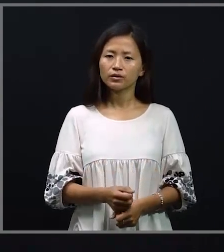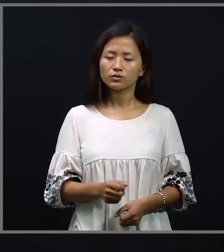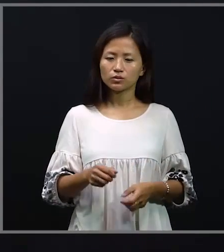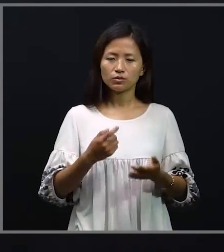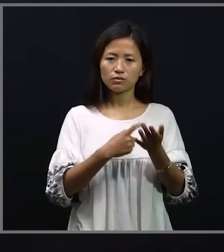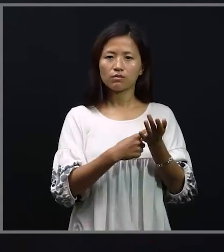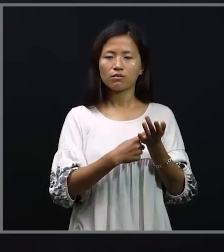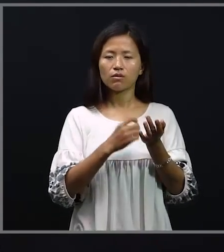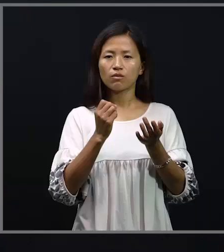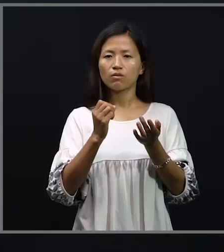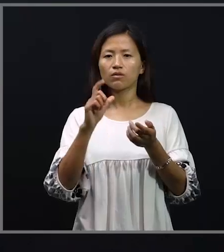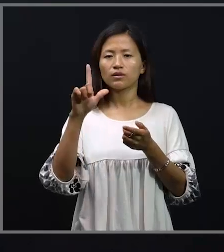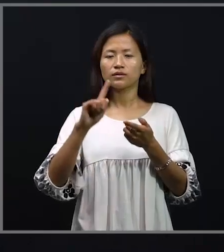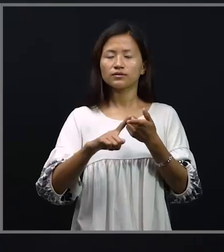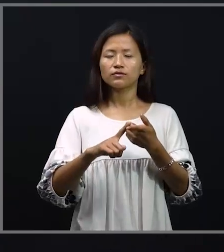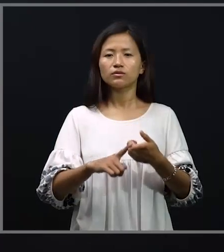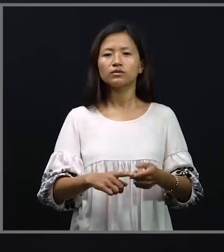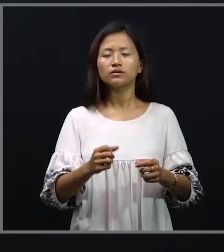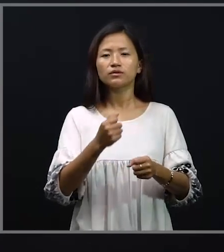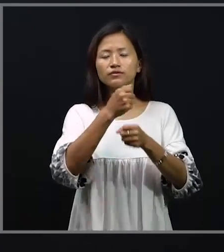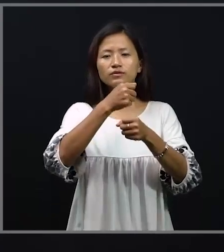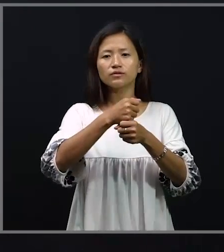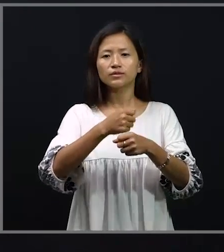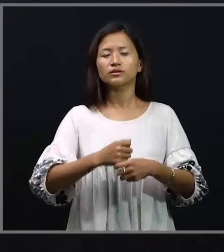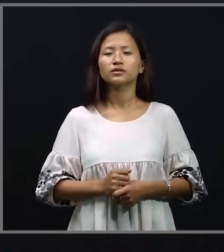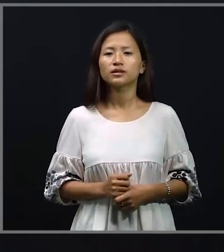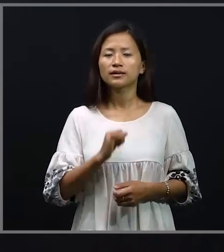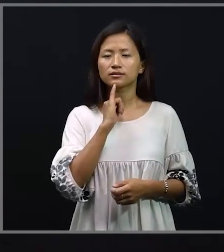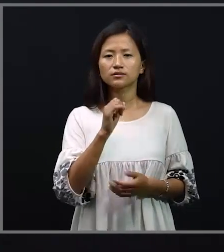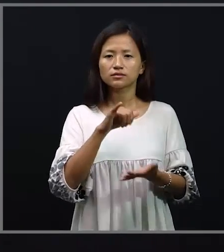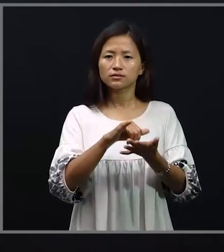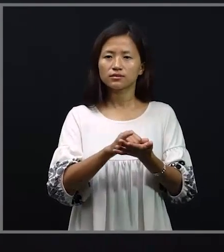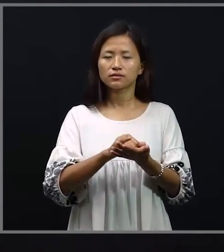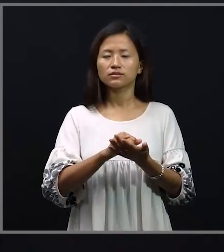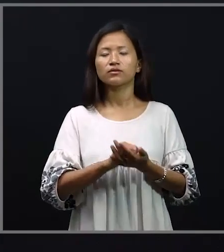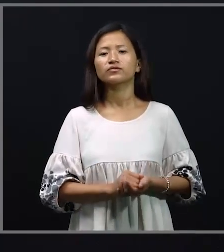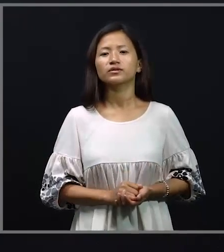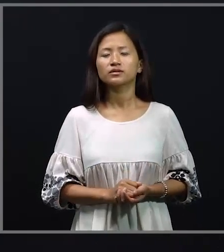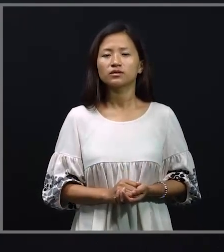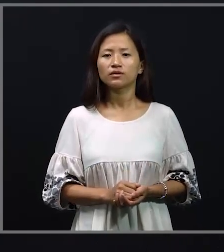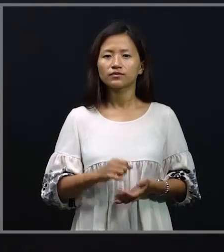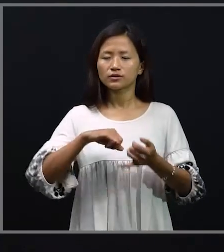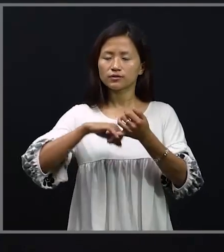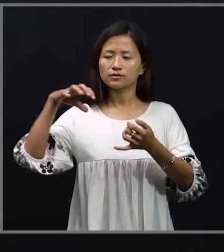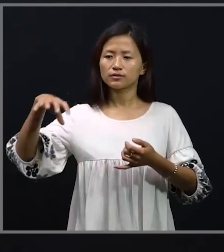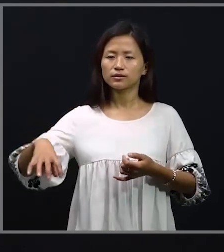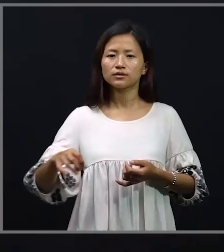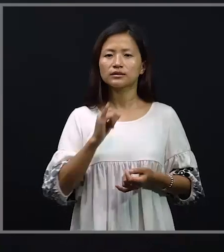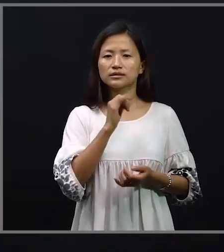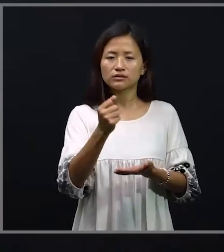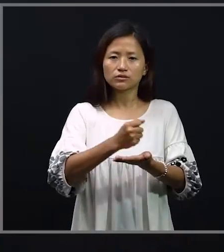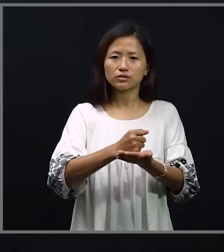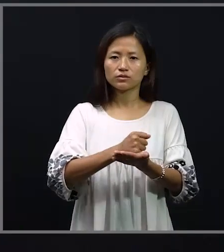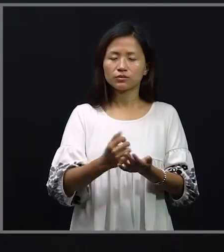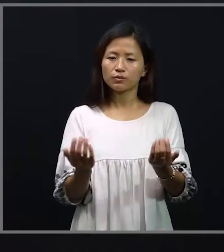government, okay, for the Marxists, the role of the government is that, or the existence of the state is that it tries